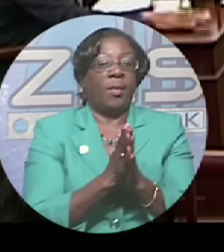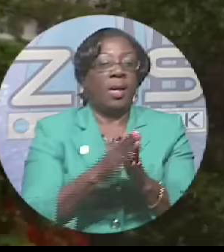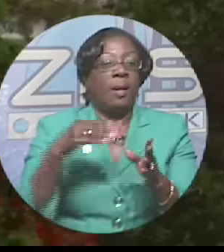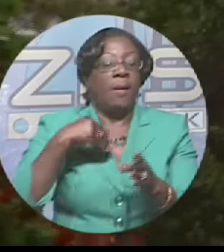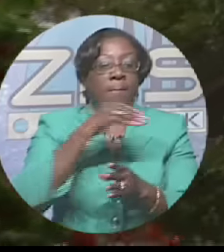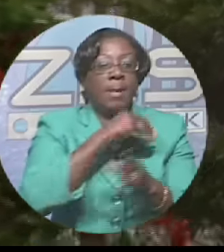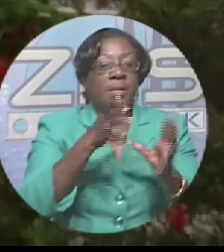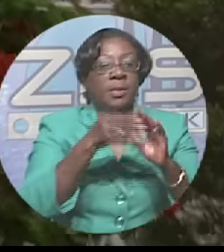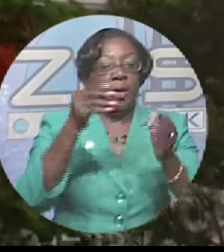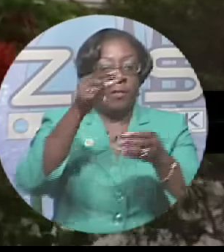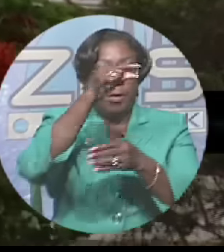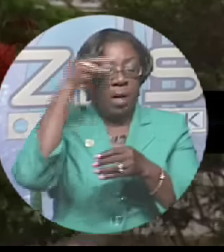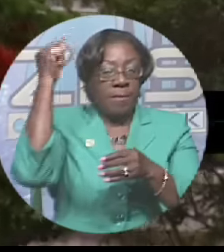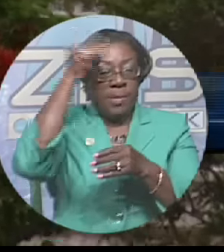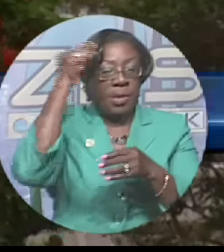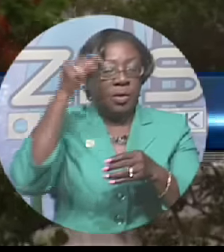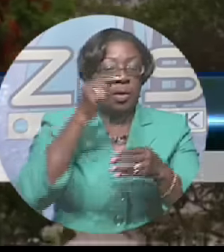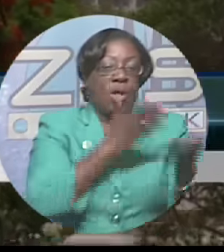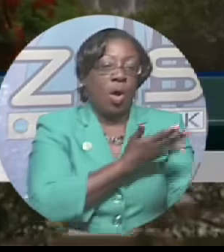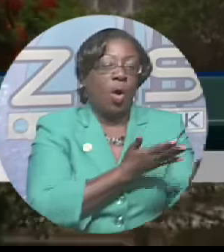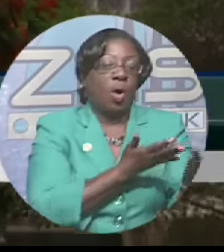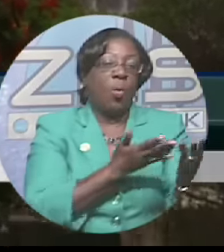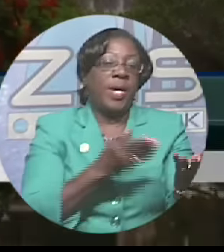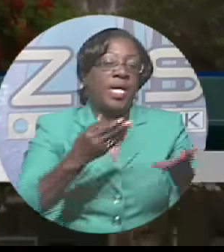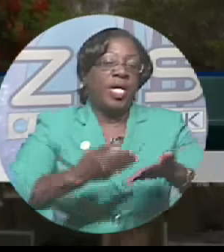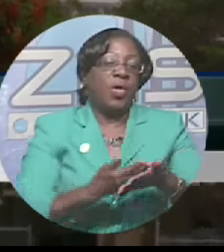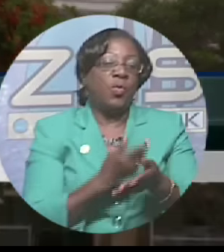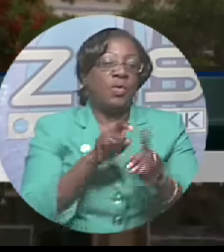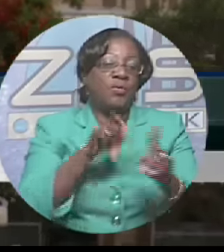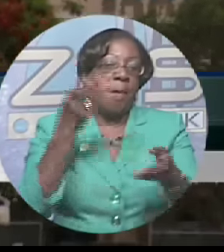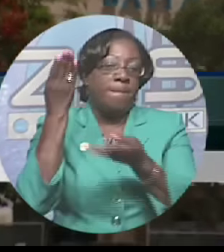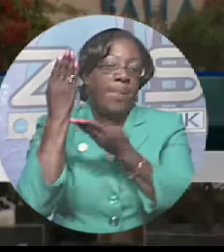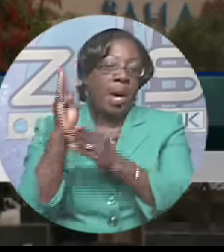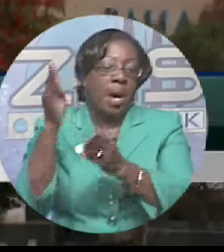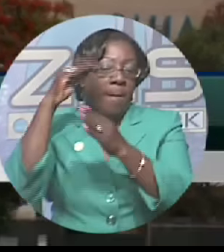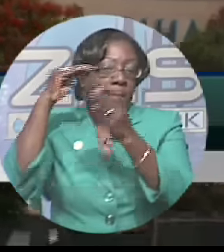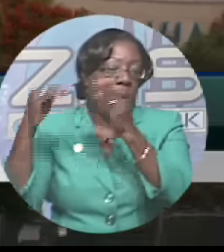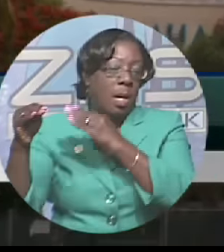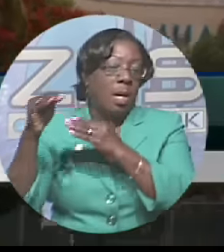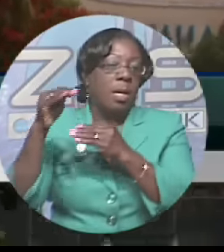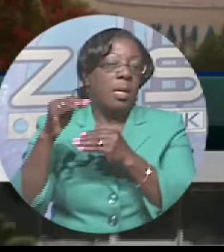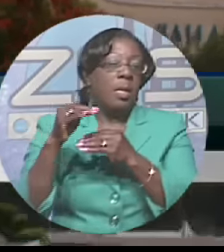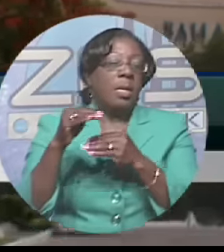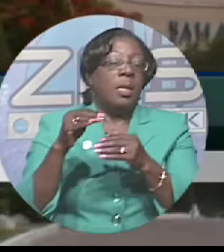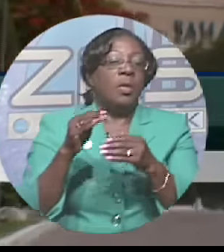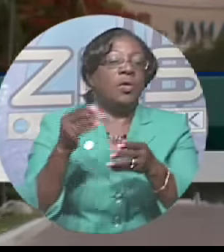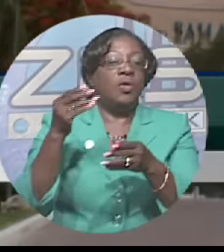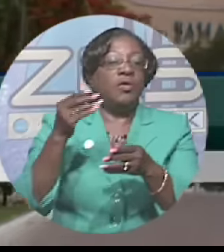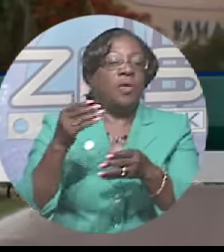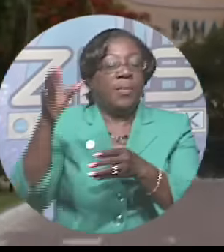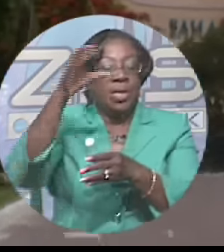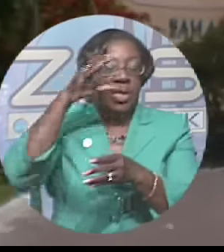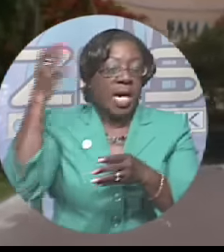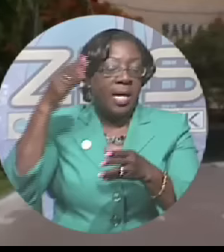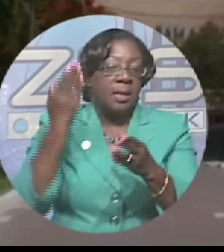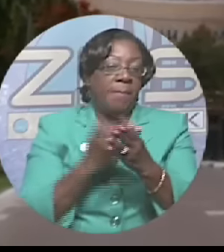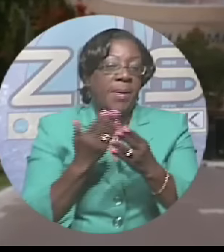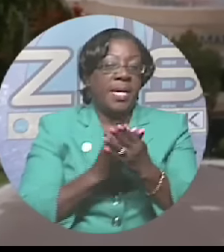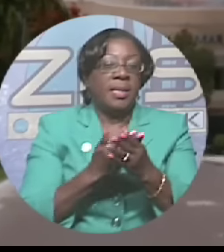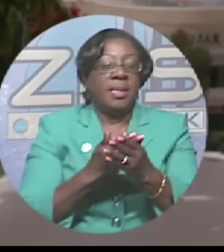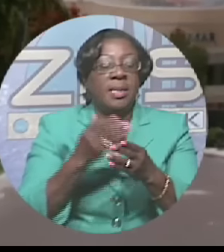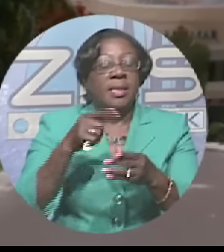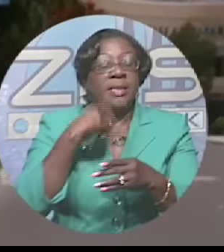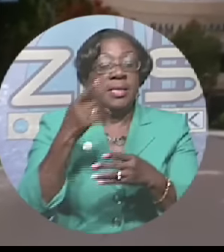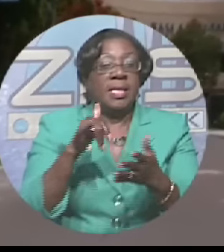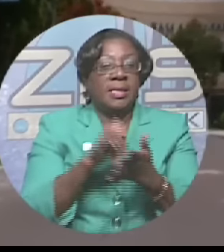Government to the much-anticipated and long-awaited news on Bahamar. A joint statement from China Exim Bank, China State Construction Engineering Company, who,